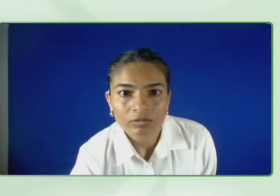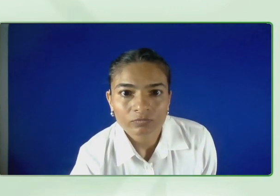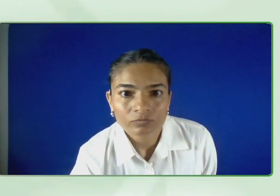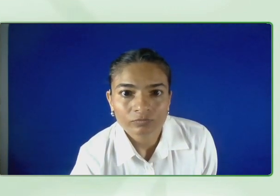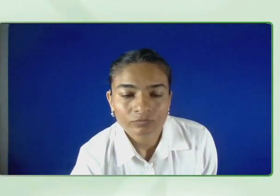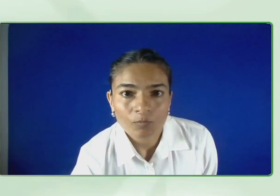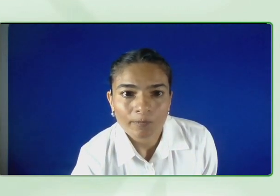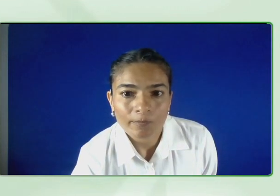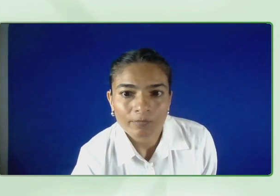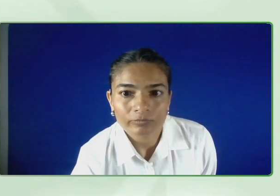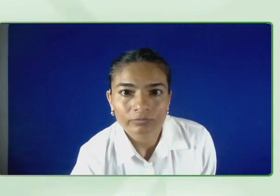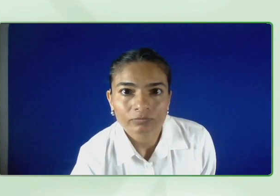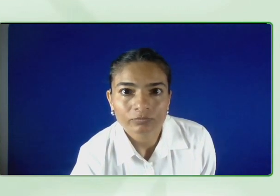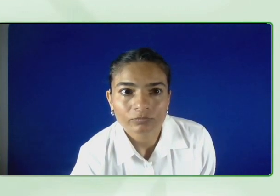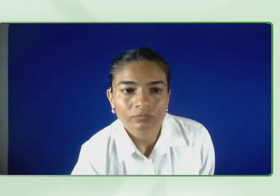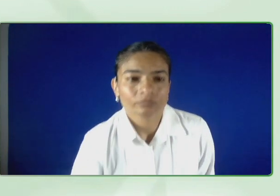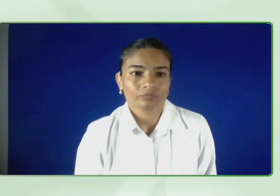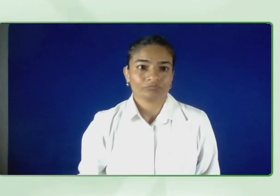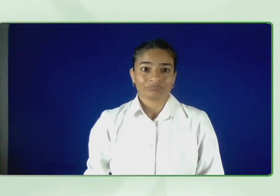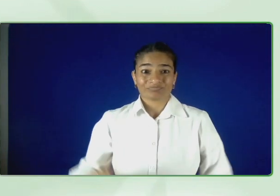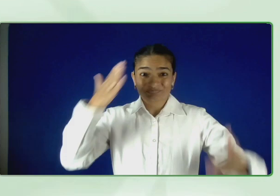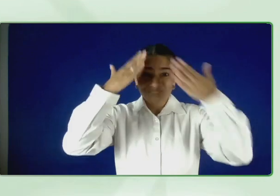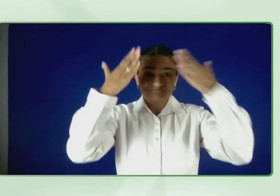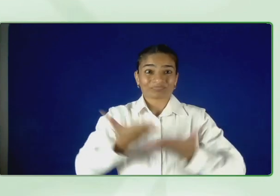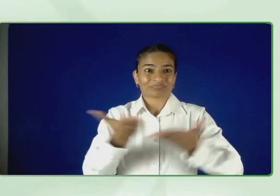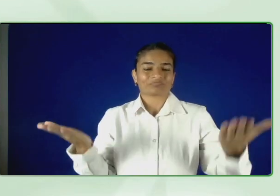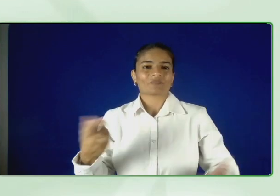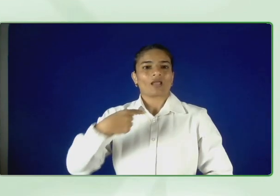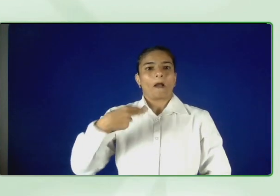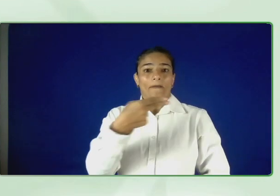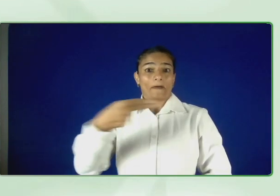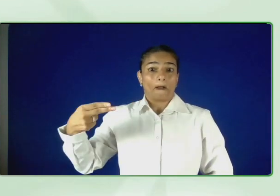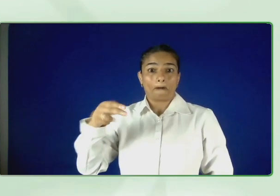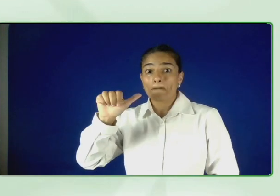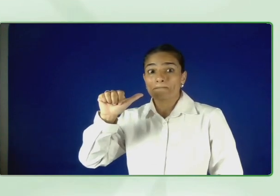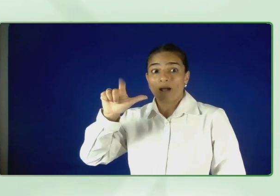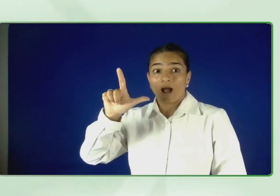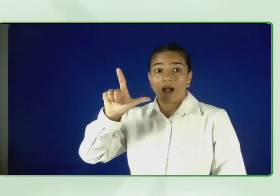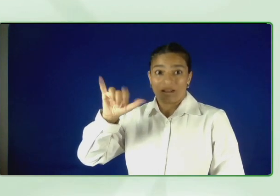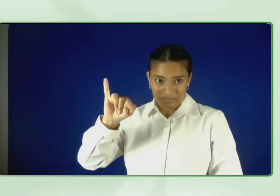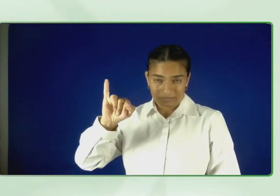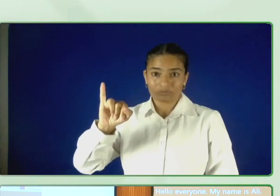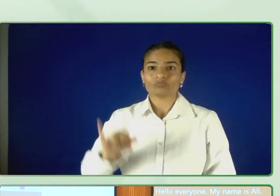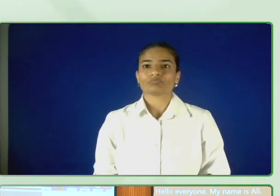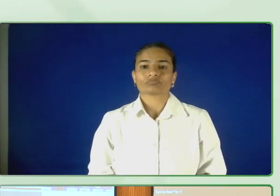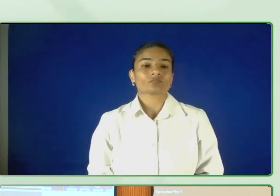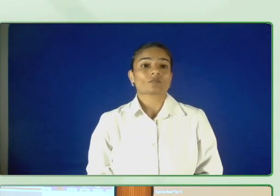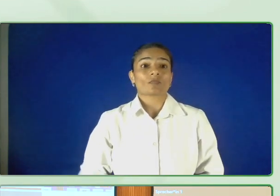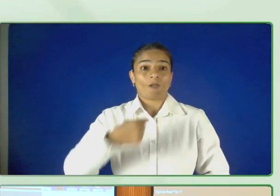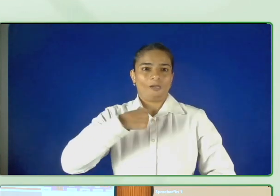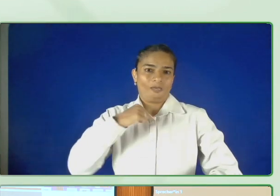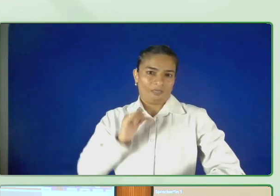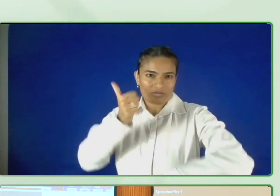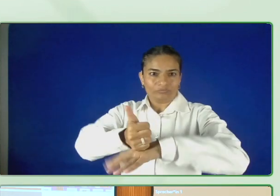Hello everyone, my name is Ali. I'm the CEO and one of the founders of DeafTawk, which is a digital sign language interpretation